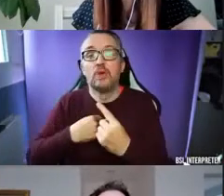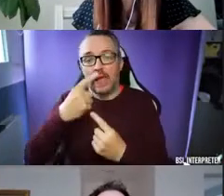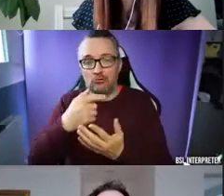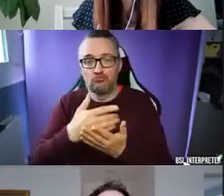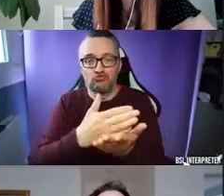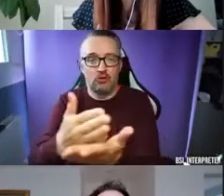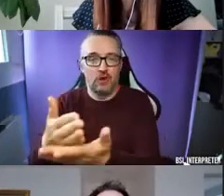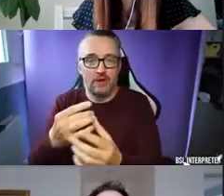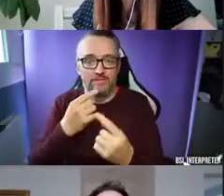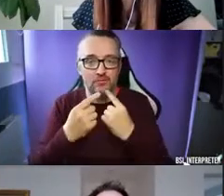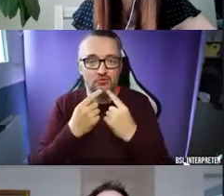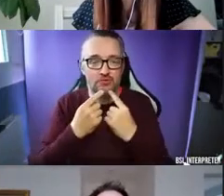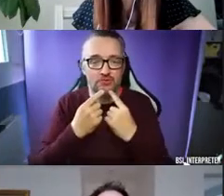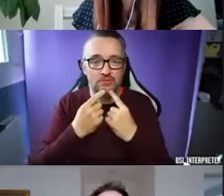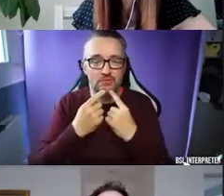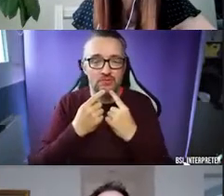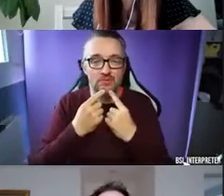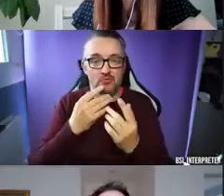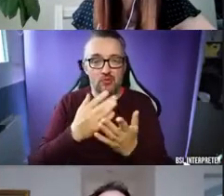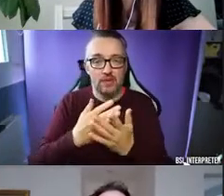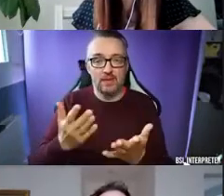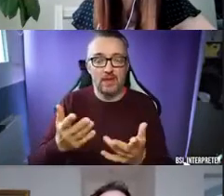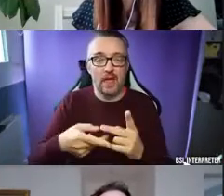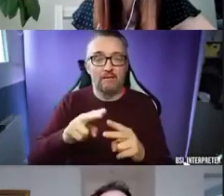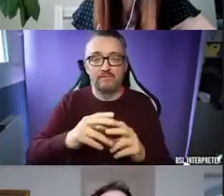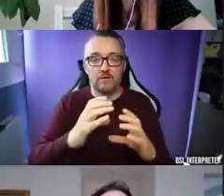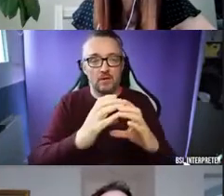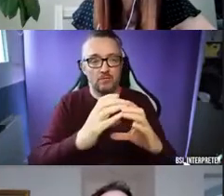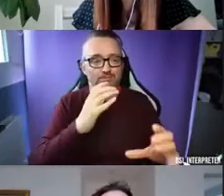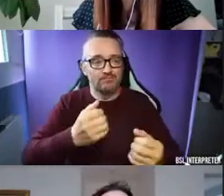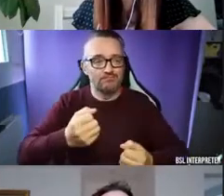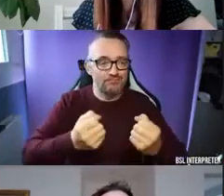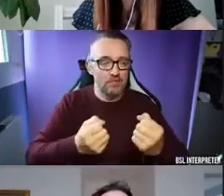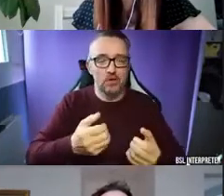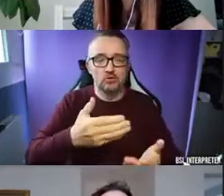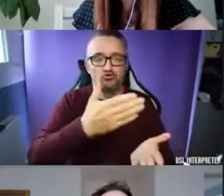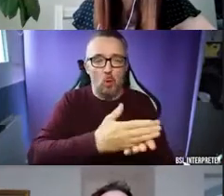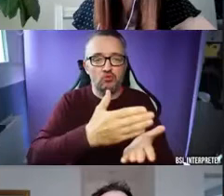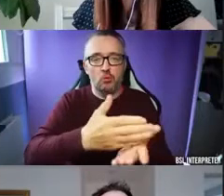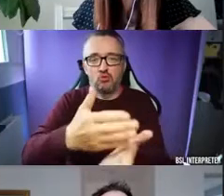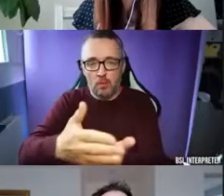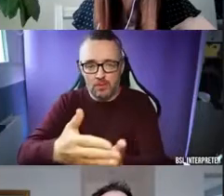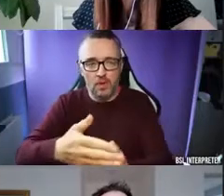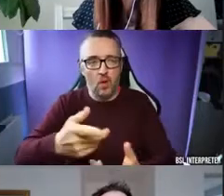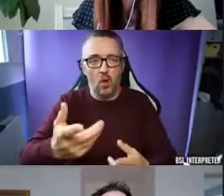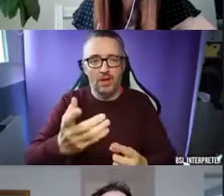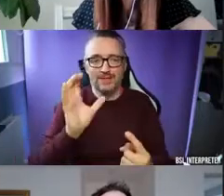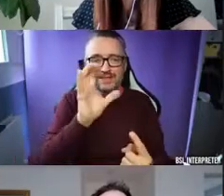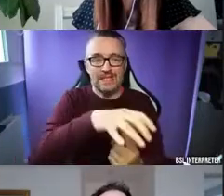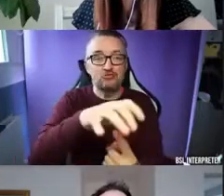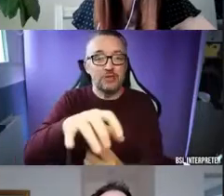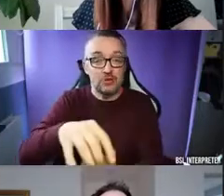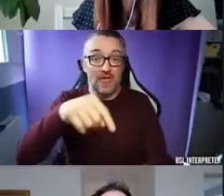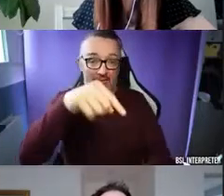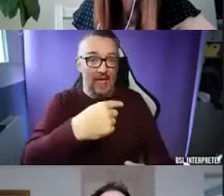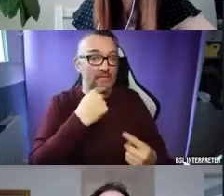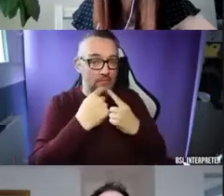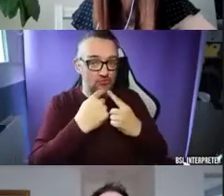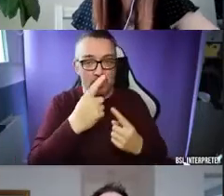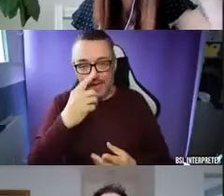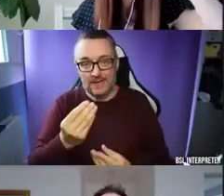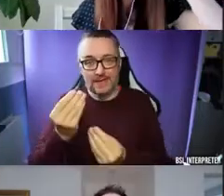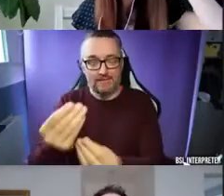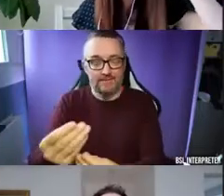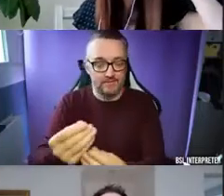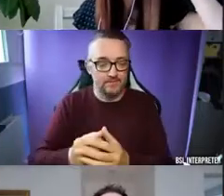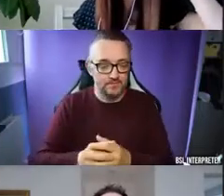So this generally means information about vehicles, stops, and stations. We can show users